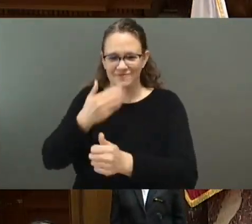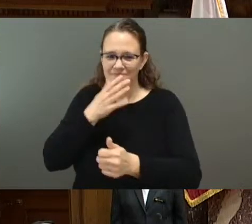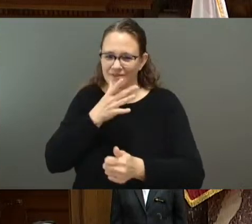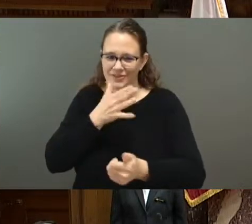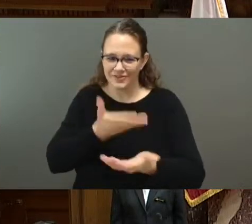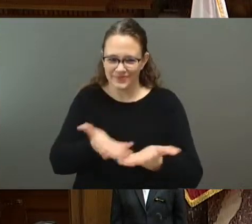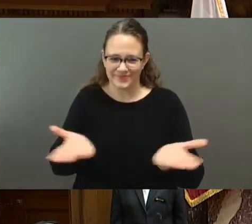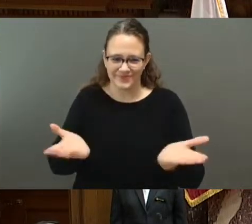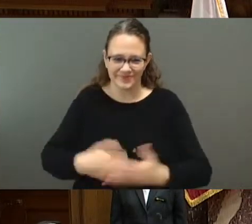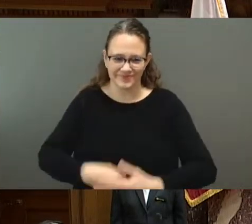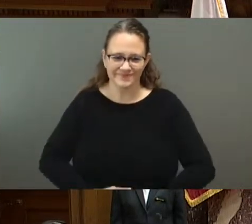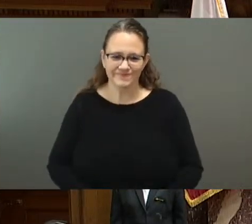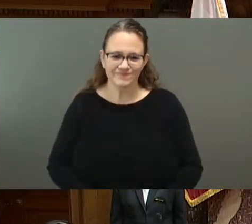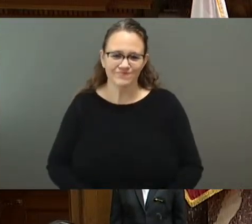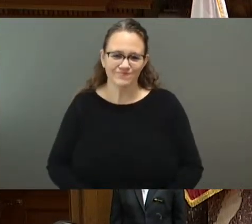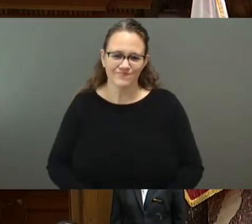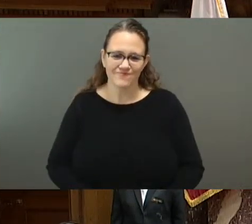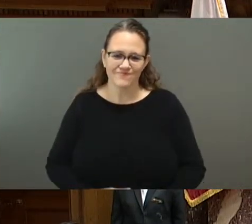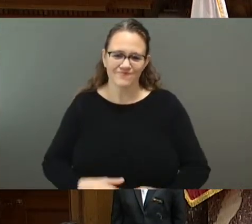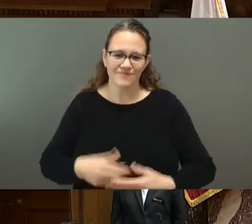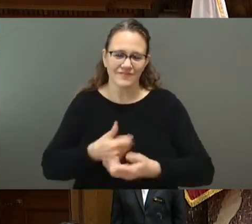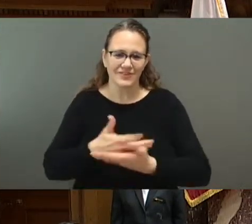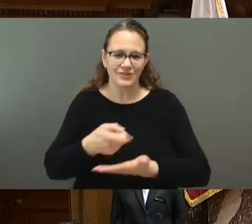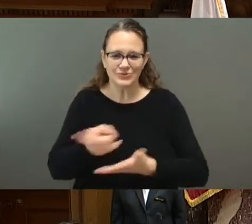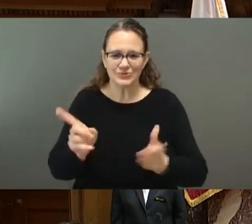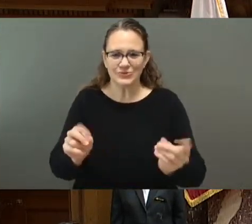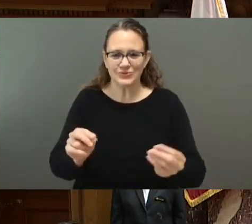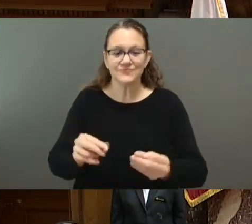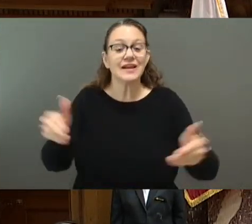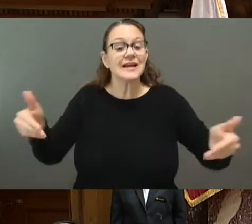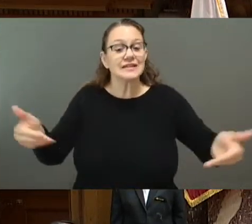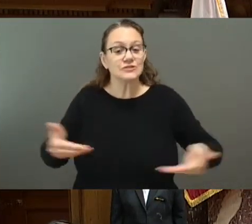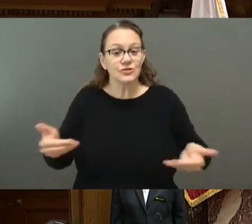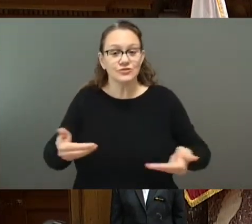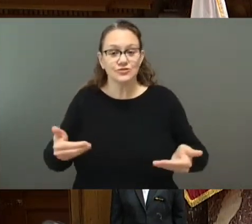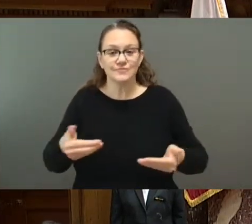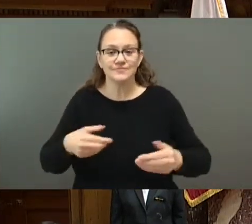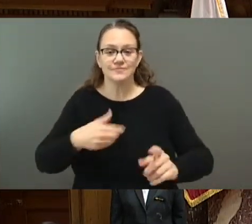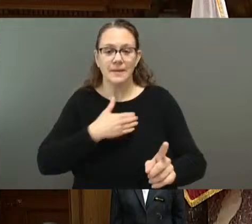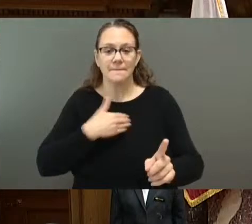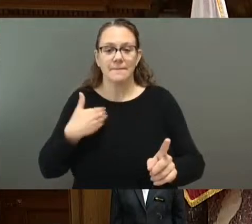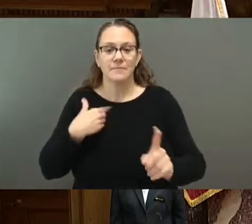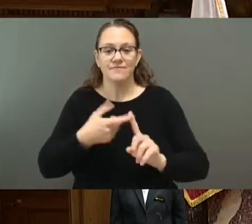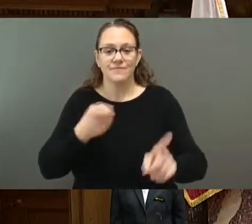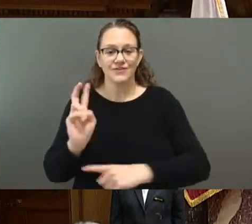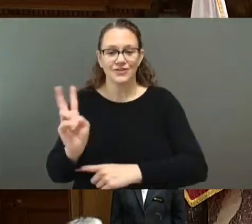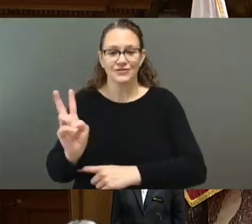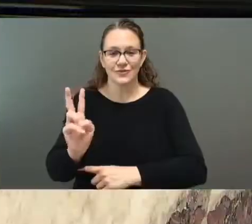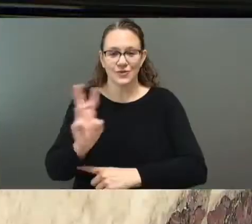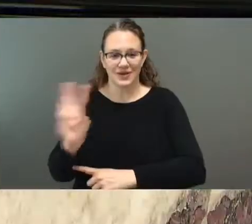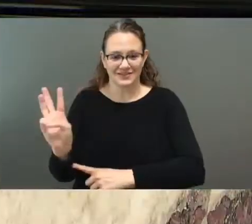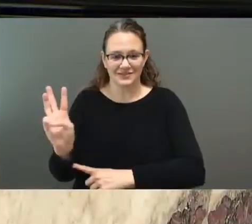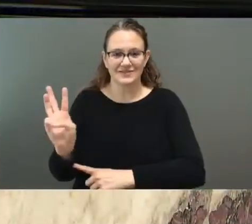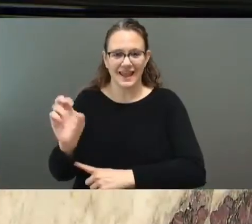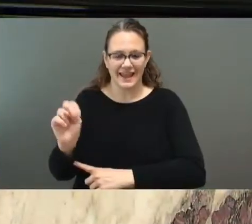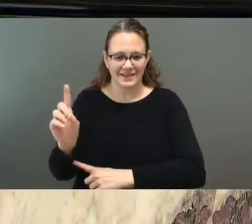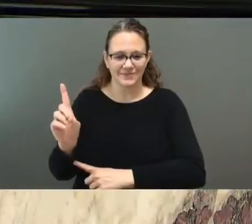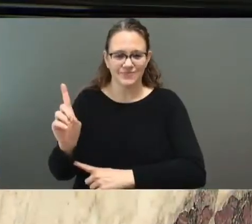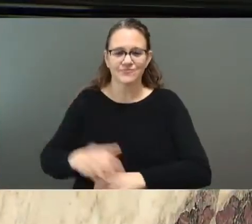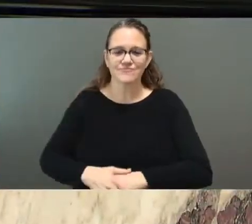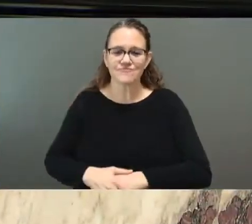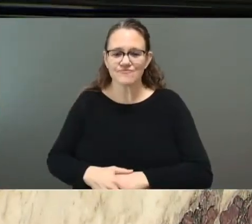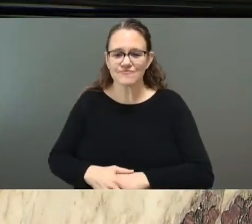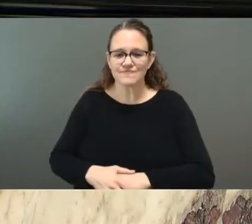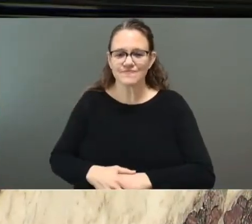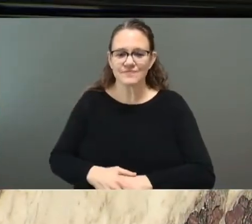Introductions by members. Member for Vancouver West End. Thank you, Honourable Speaker. Well, we all know how important democracy is here in the Legislature and indeed